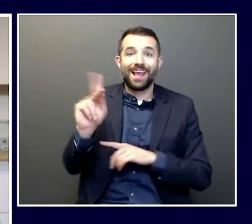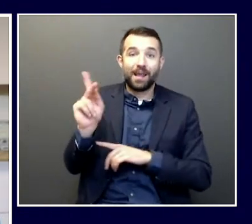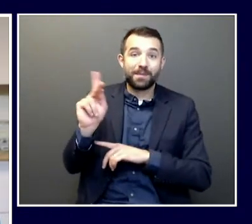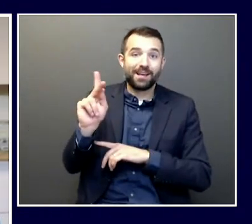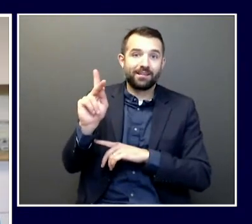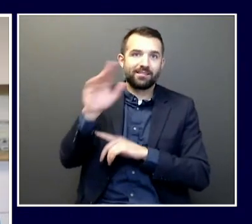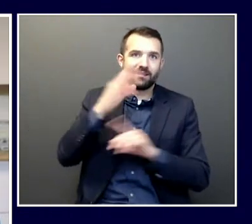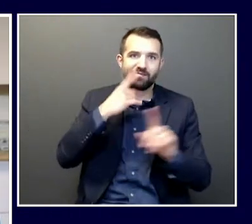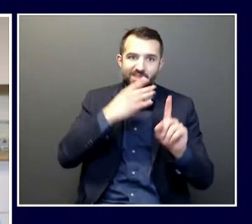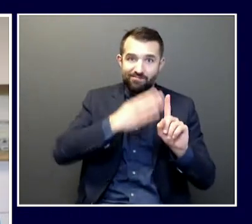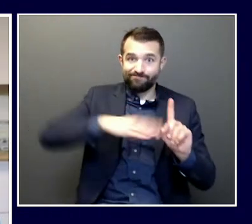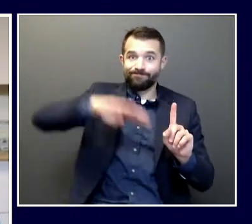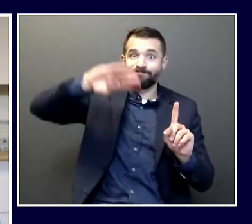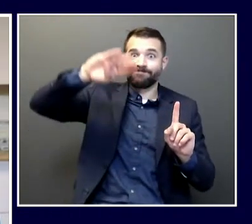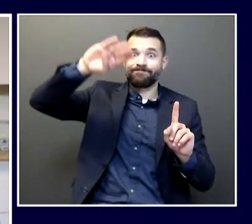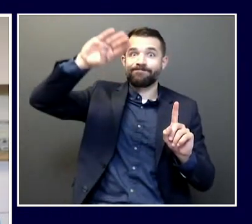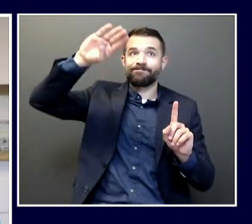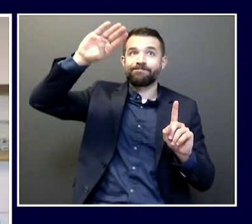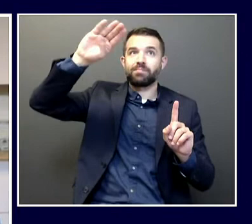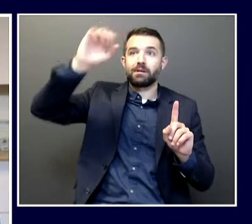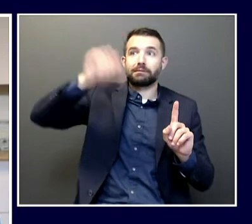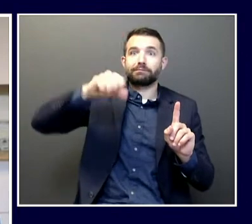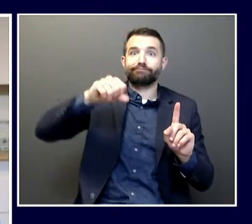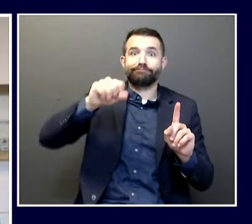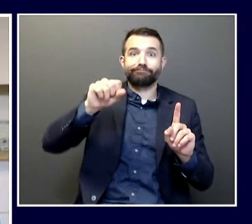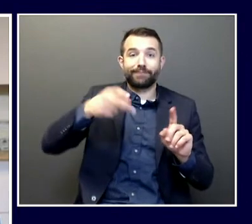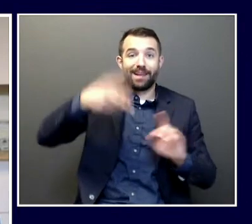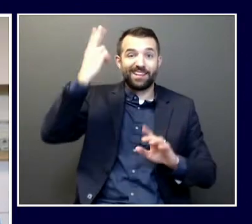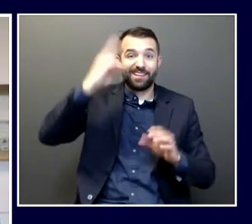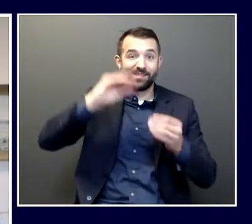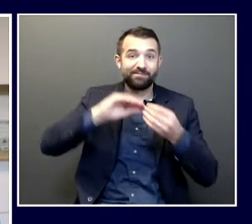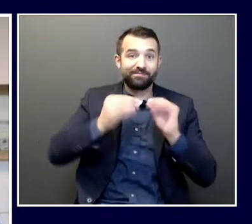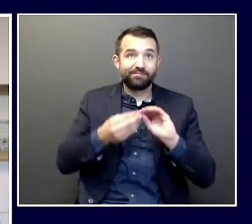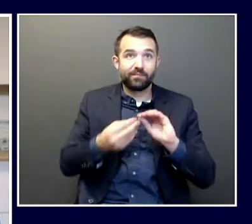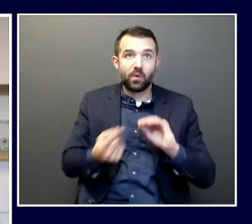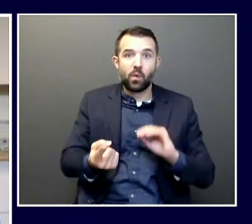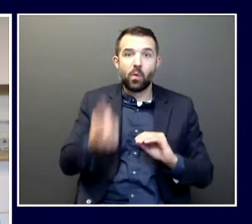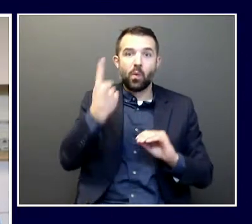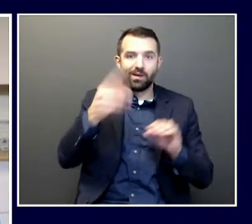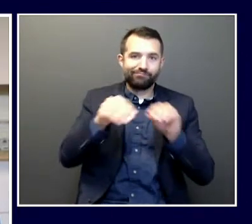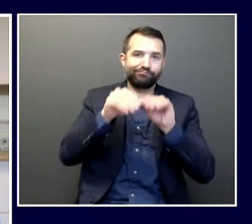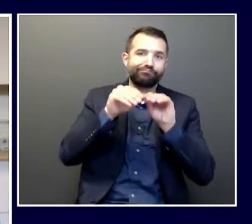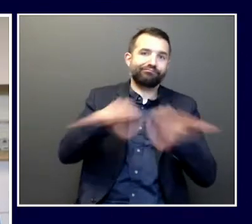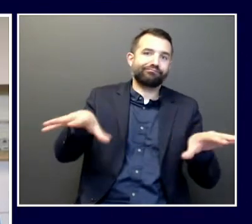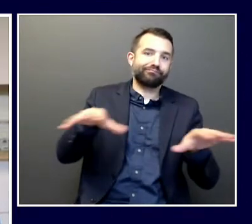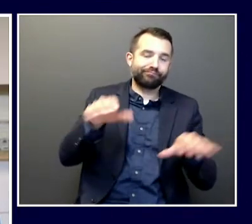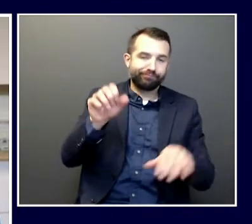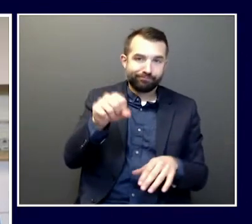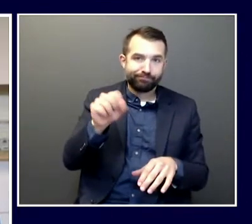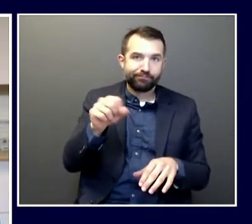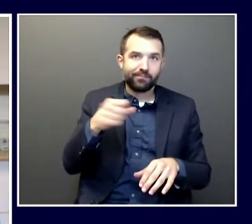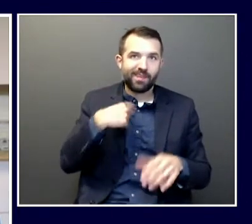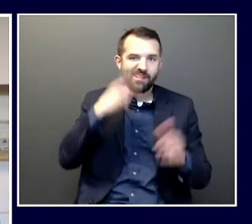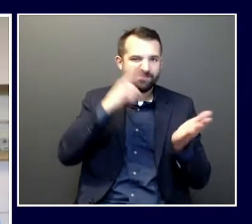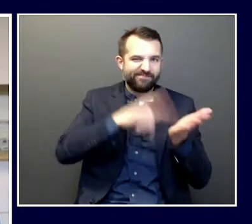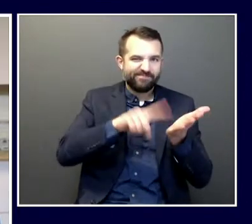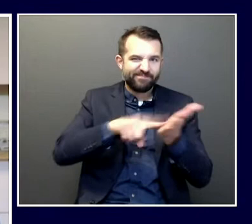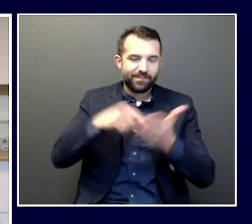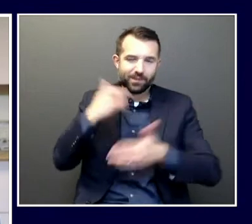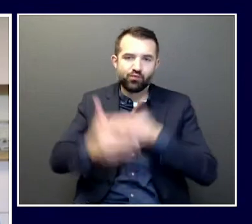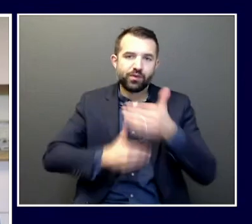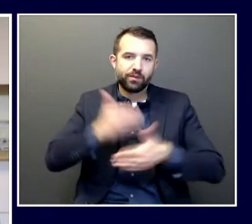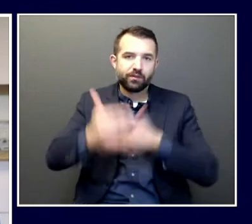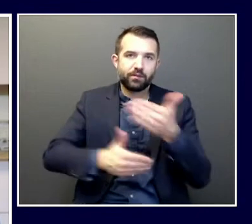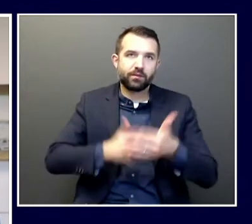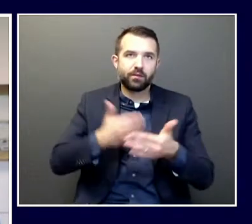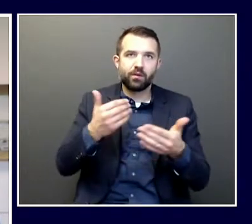now. There is at least one outbreak that we are working with at the Veterans Home